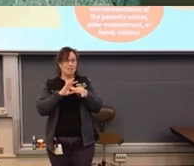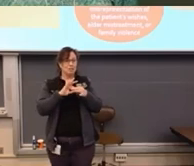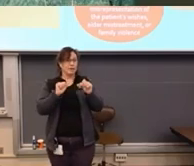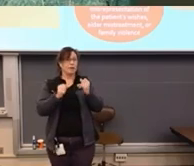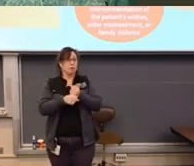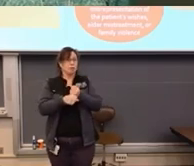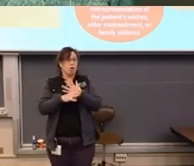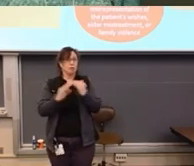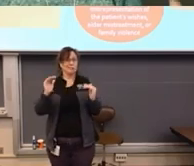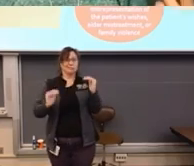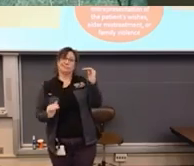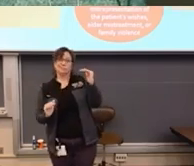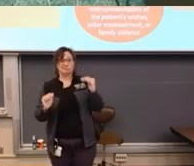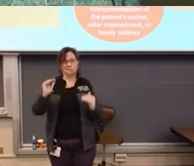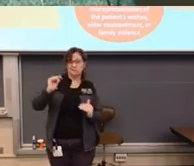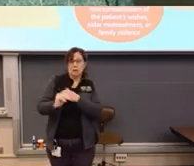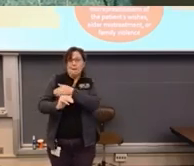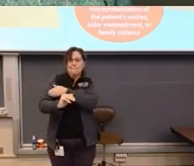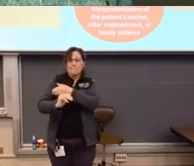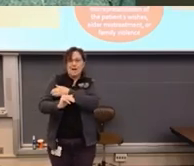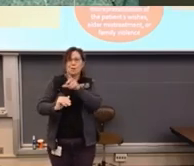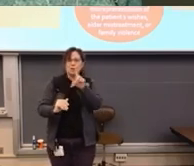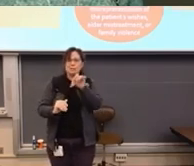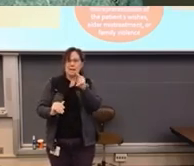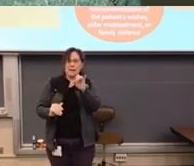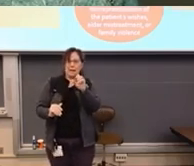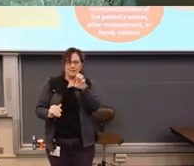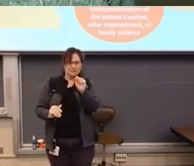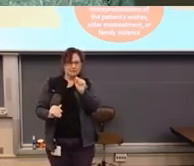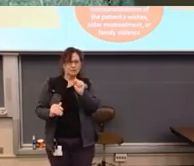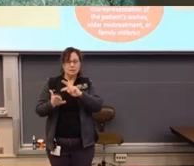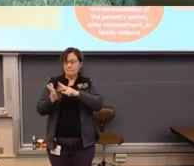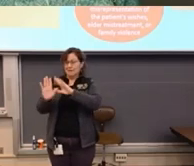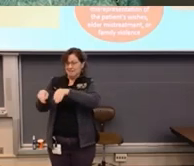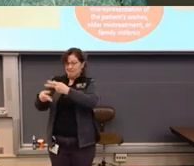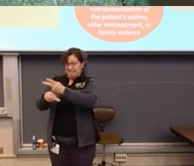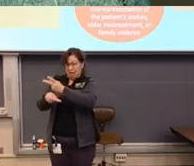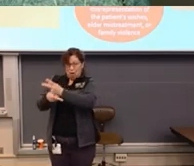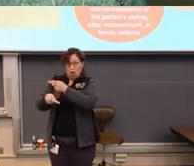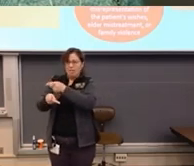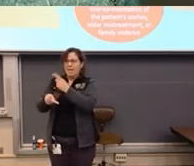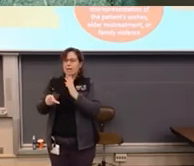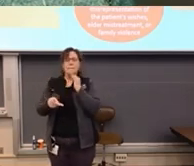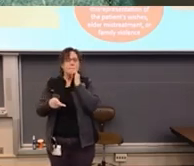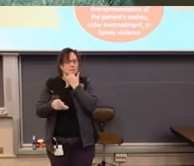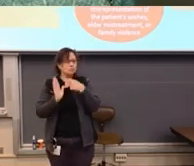dynamics that lead to the caregiver misrepresenting the patient's wishes. They can lead to elder